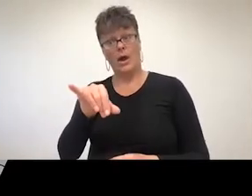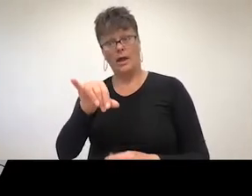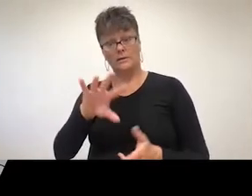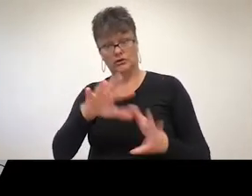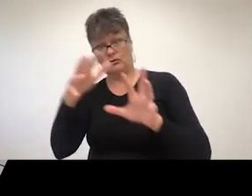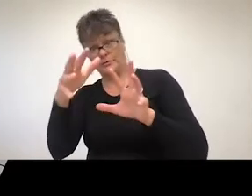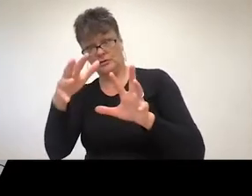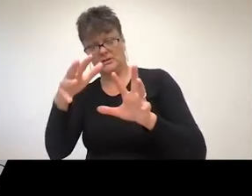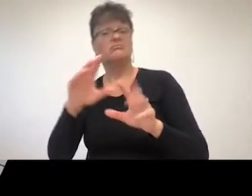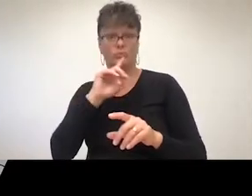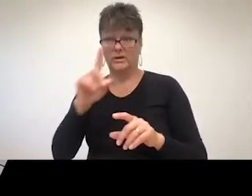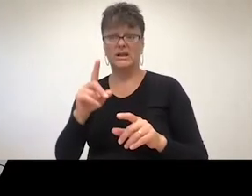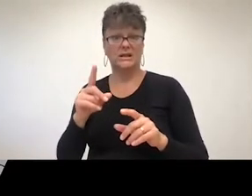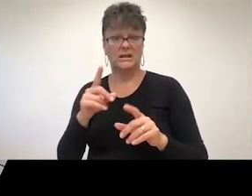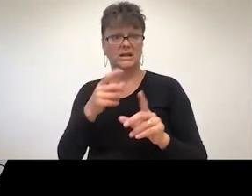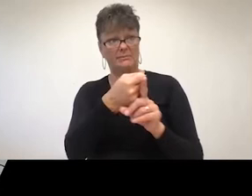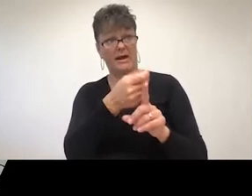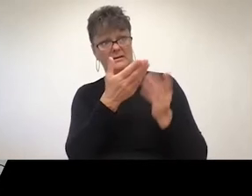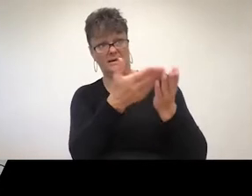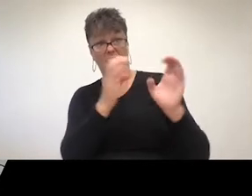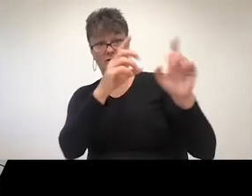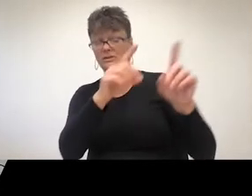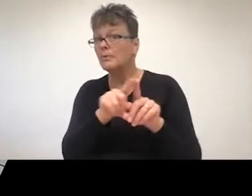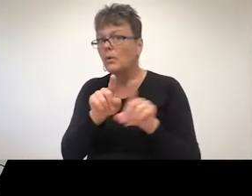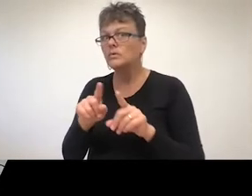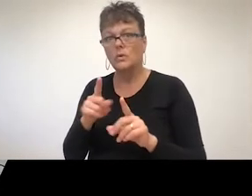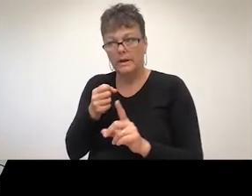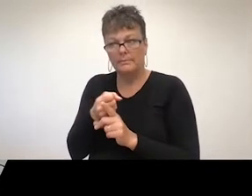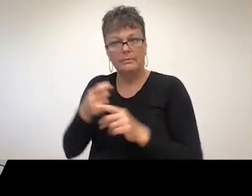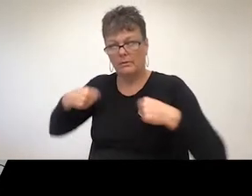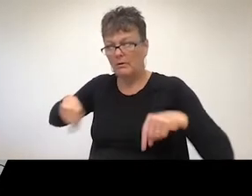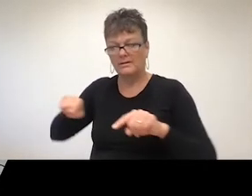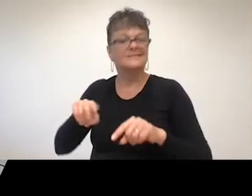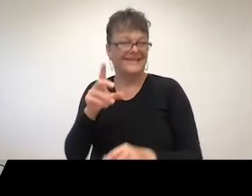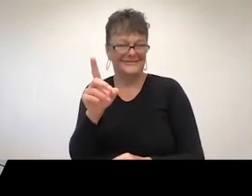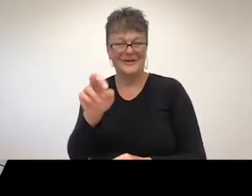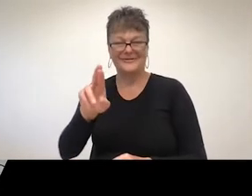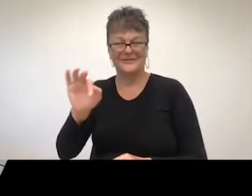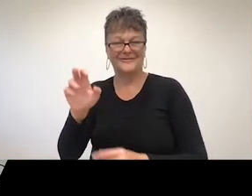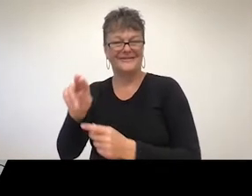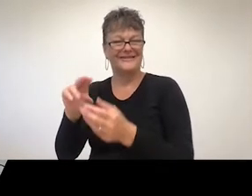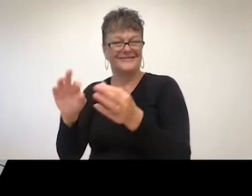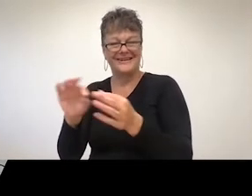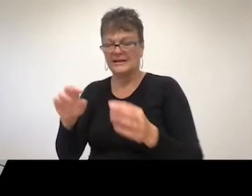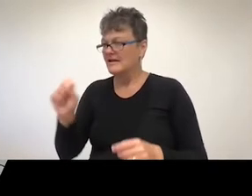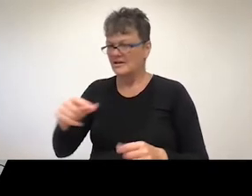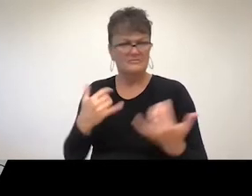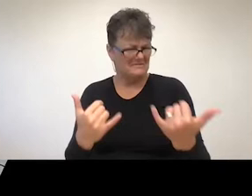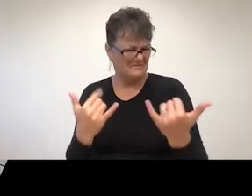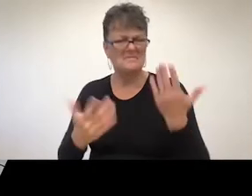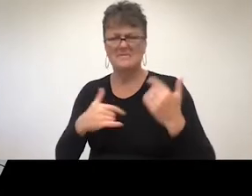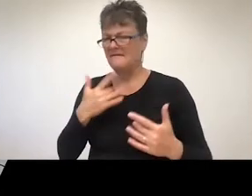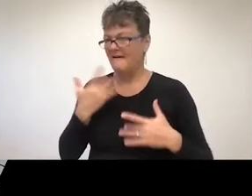been disrupted too. You know, as Dr. Fearon even alluded to, even though we're excited and feeling energized, ready for the term